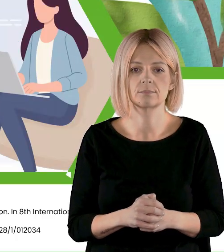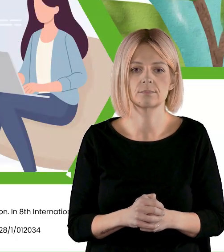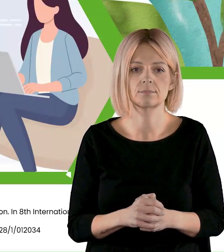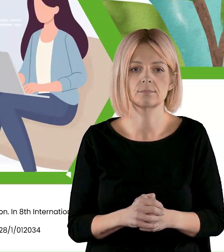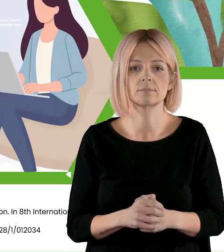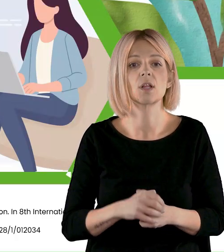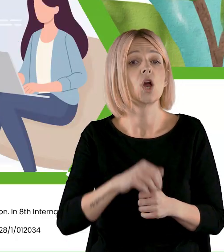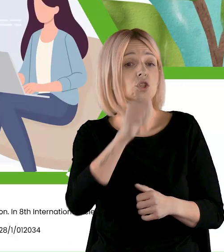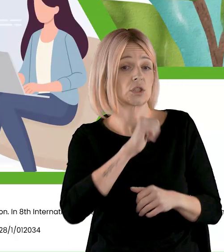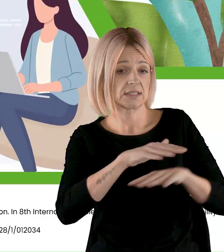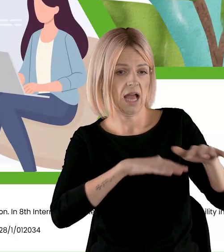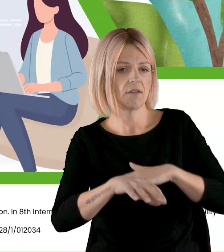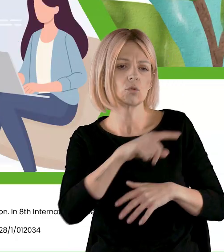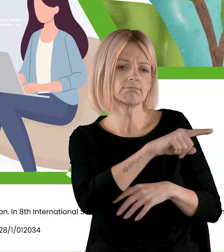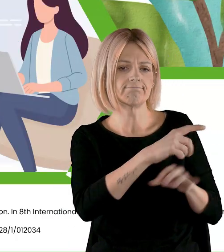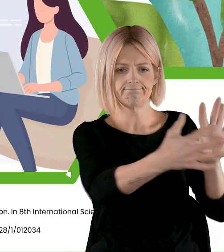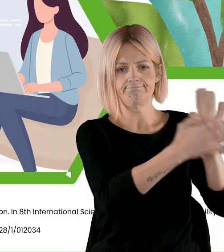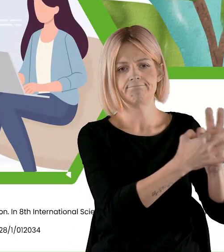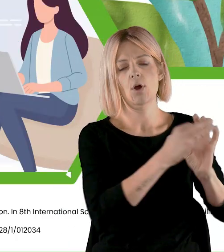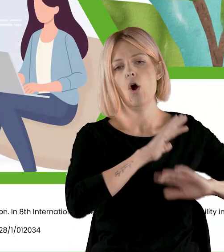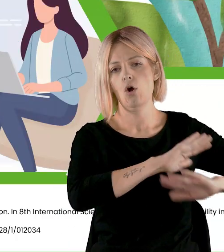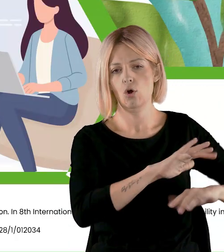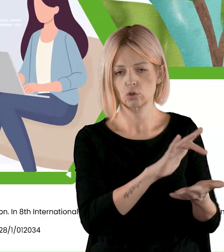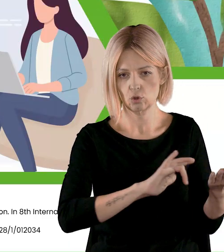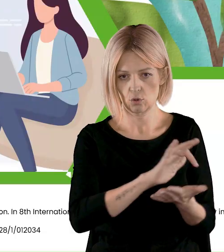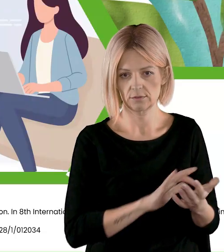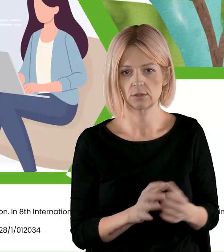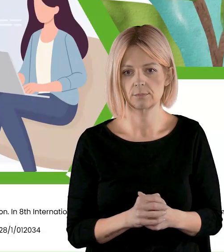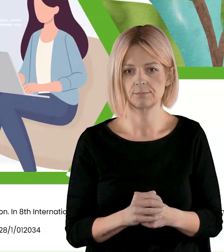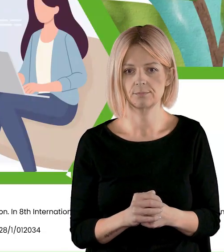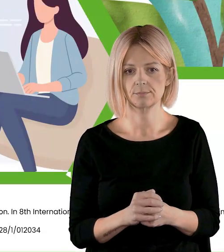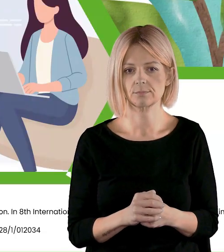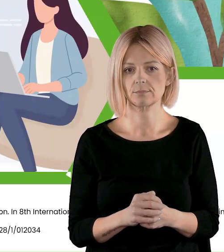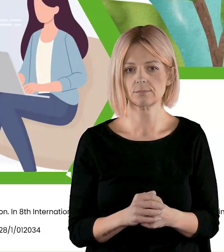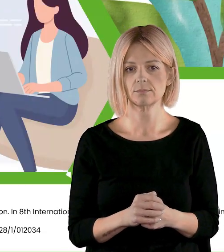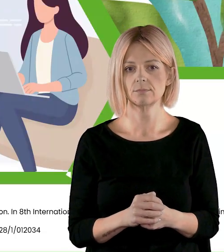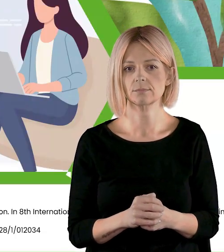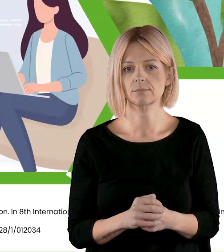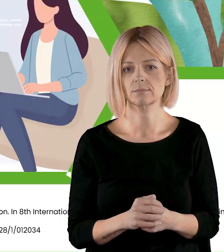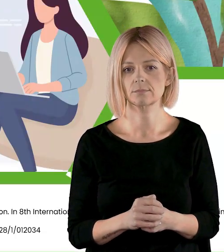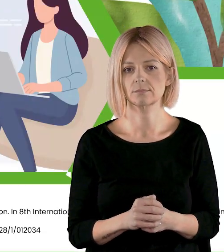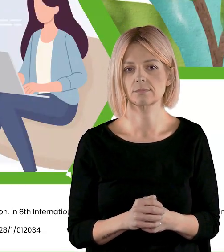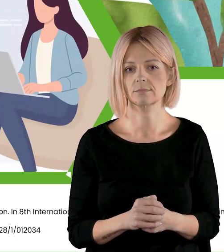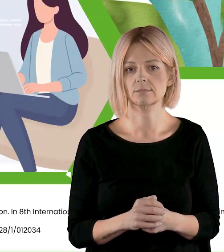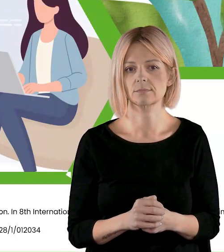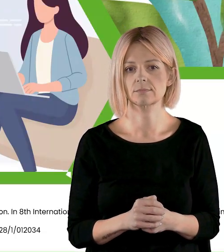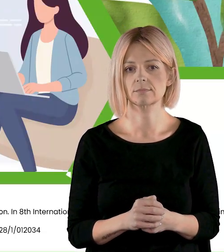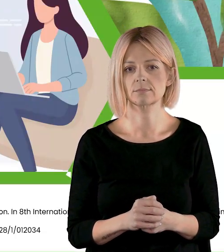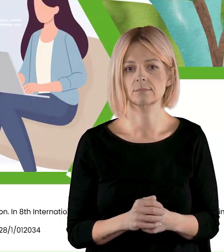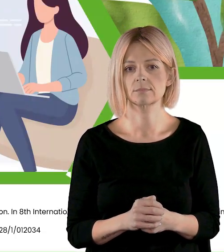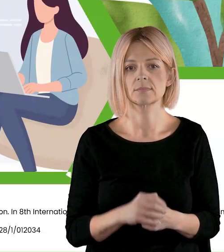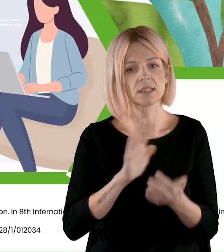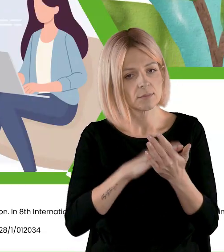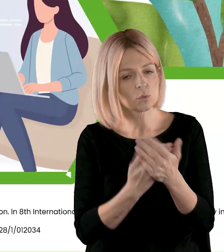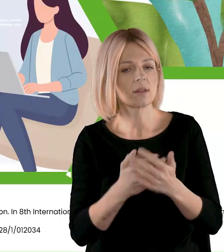it's jobs that directly contribute to protecting the environment. Examples of that are